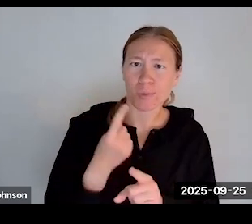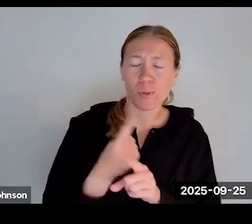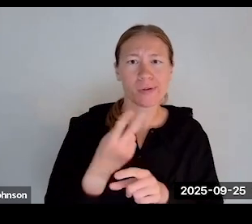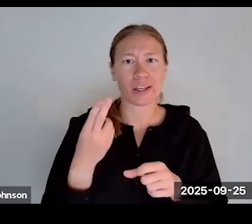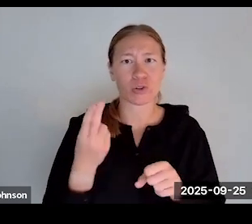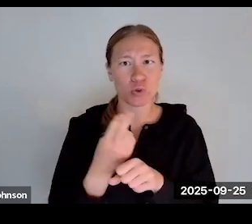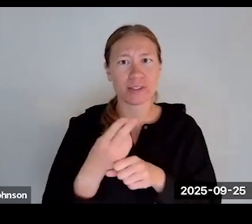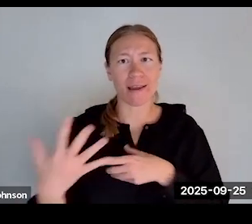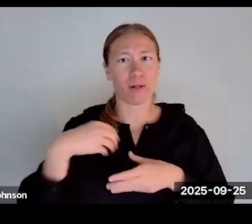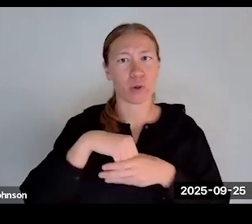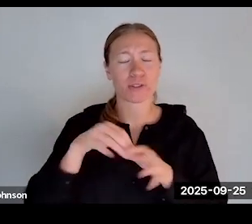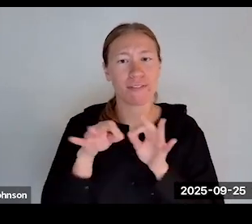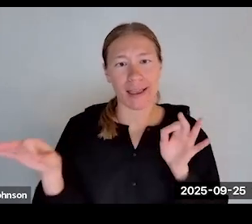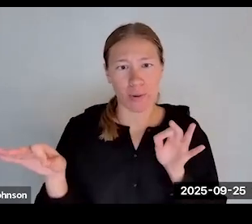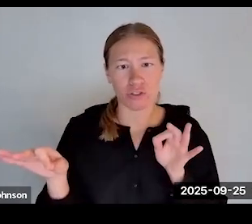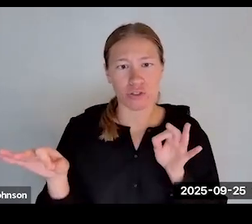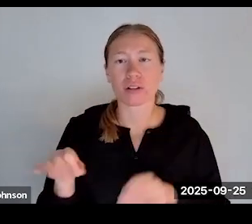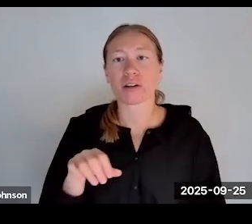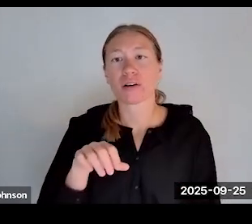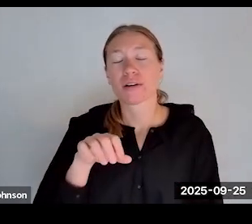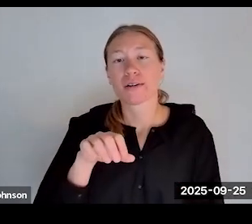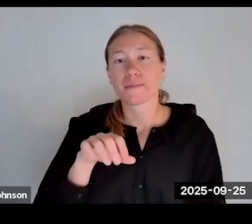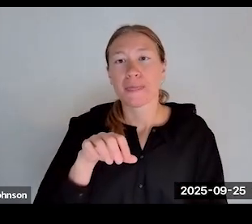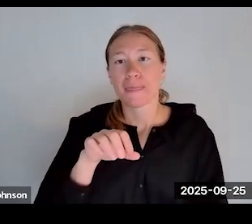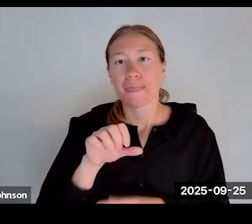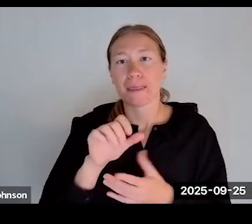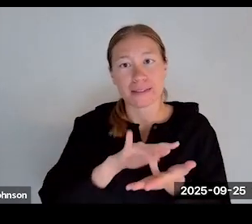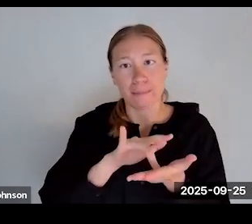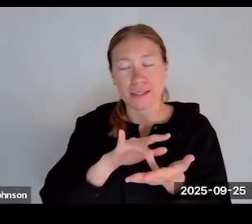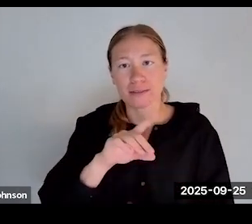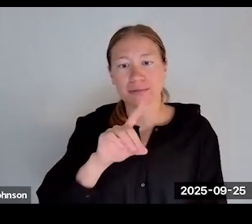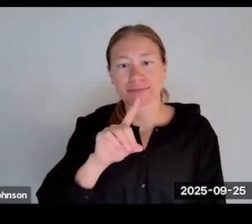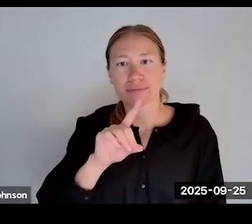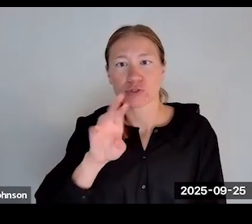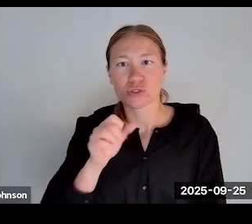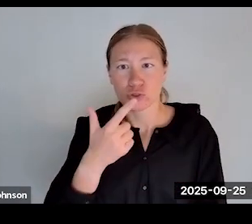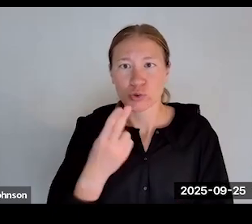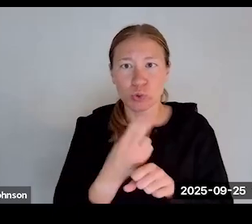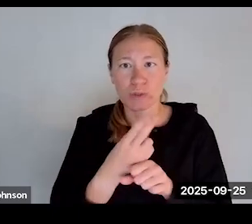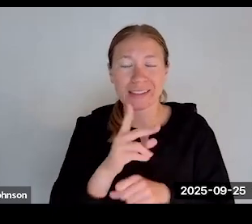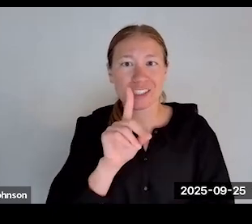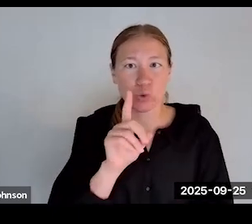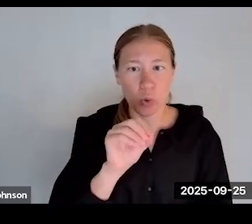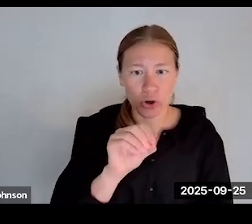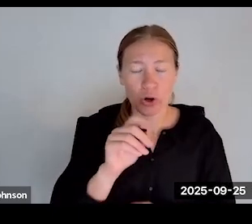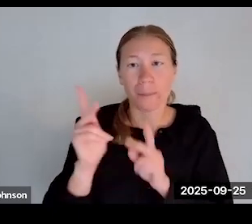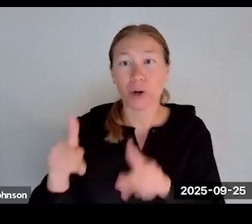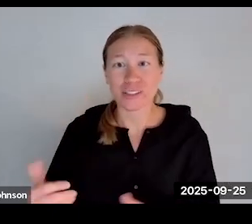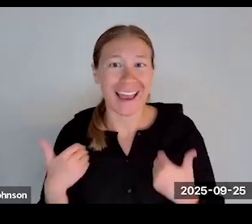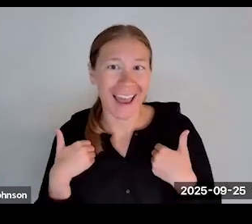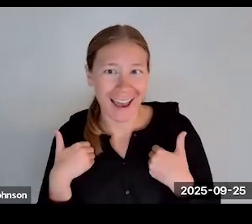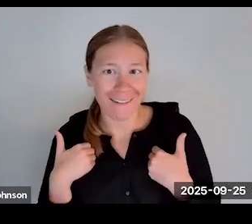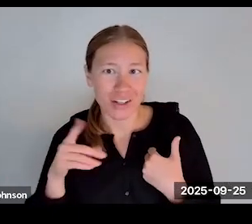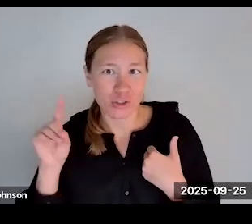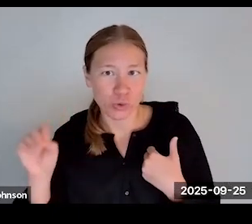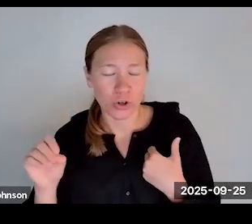inclusive language like substance use disorders or a person with a substance use disorder, talking about unhealthy